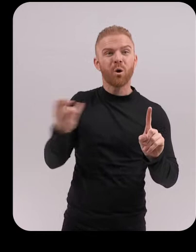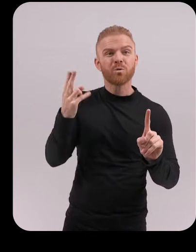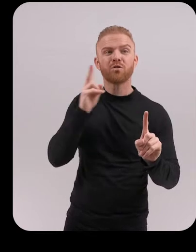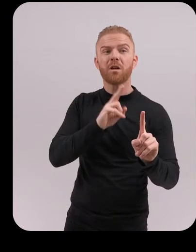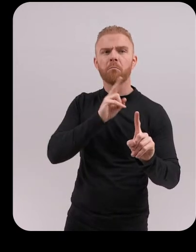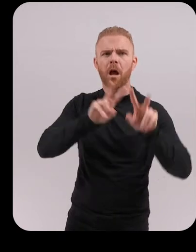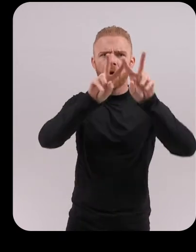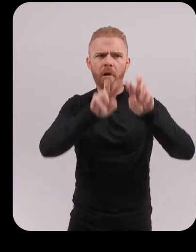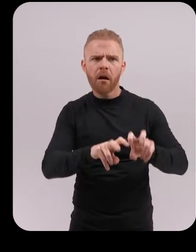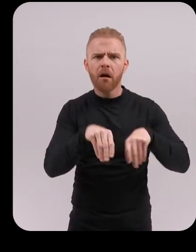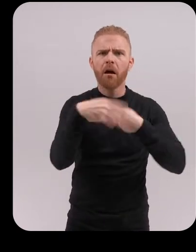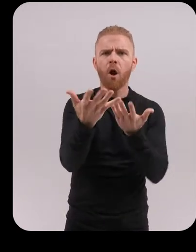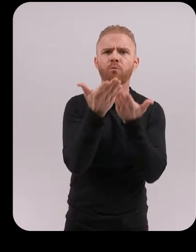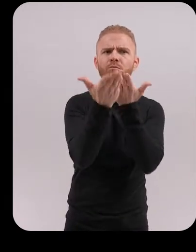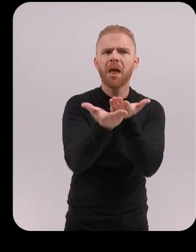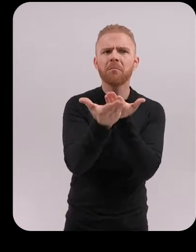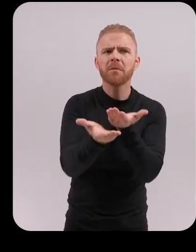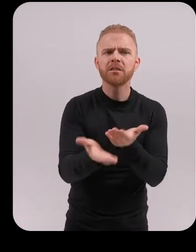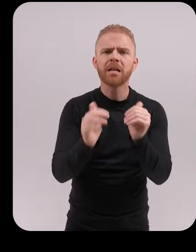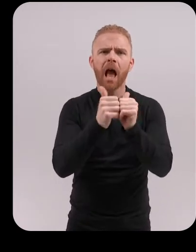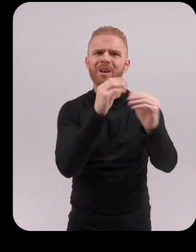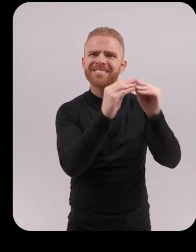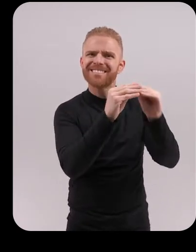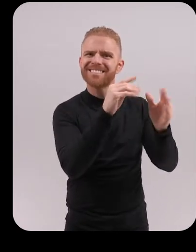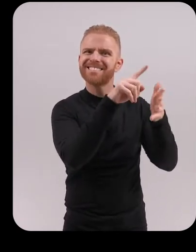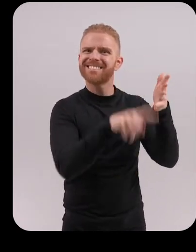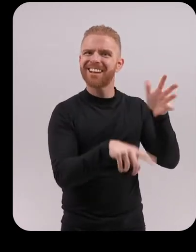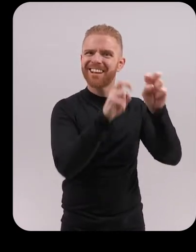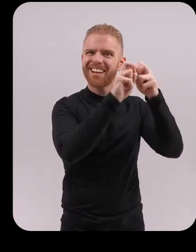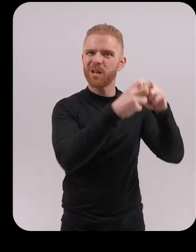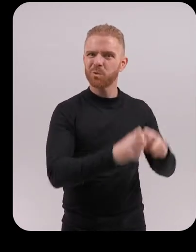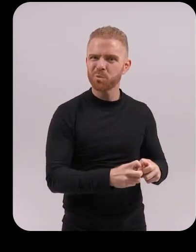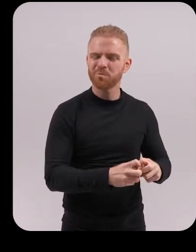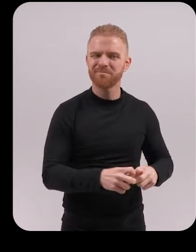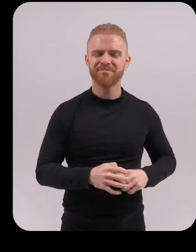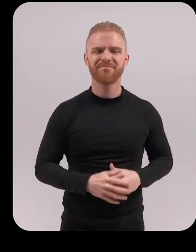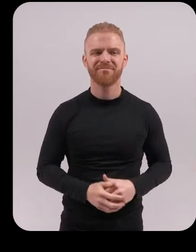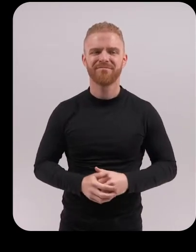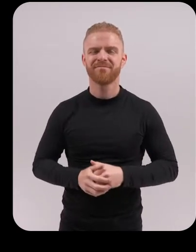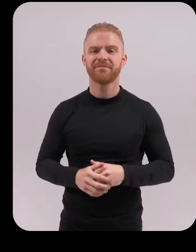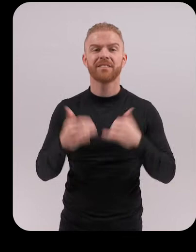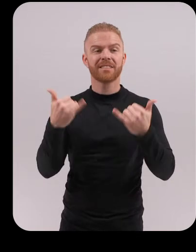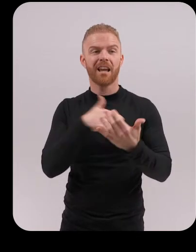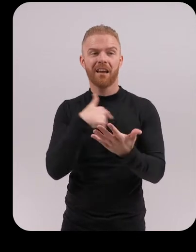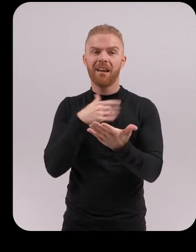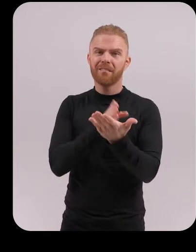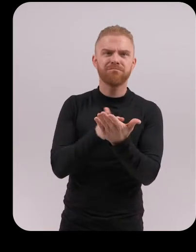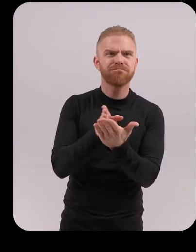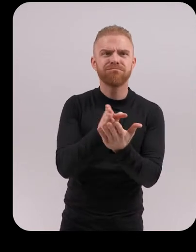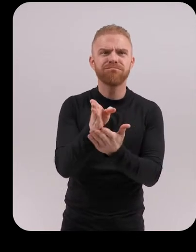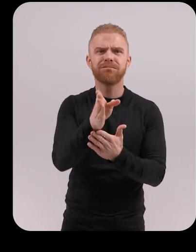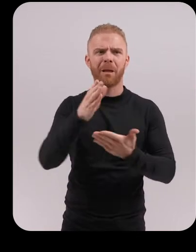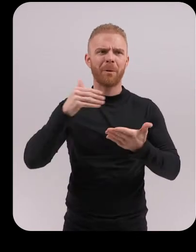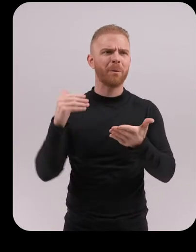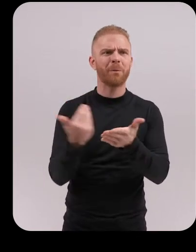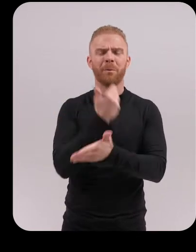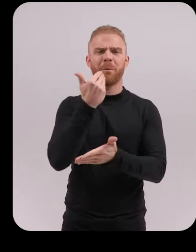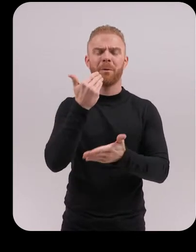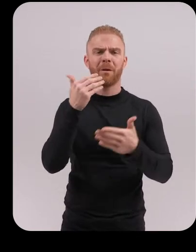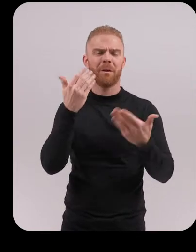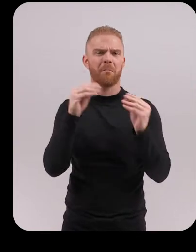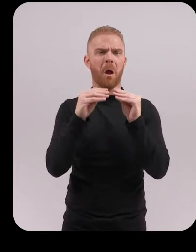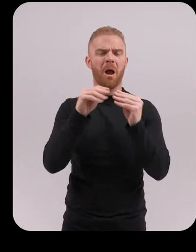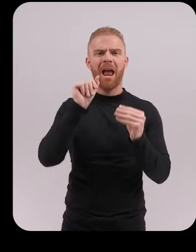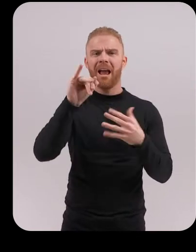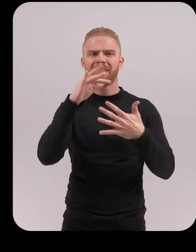and provide recommendations on how to fix those issues. Now, as you venture into more AI